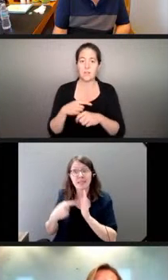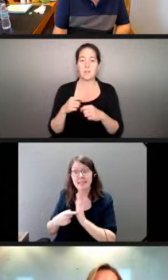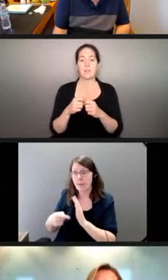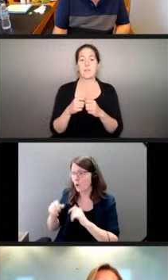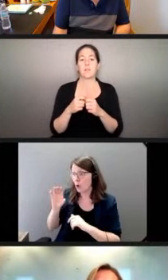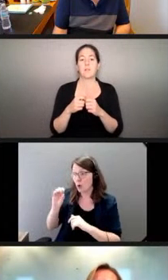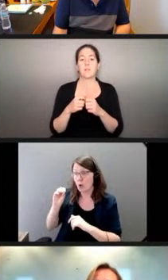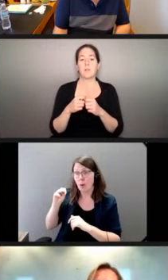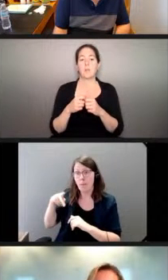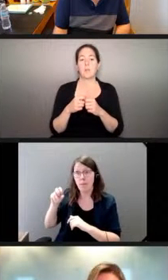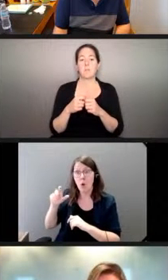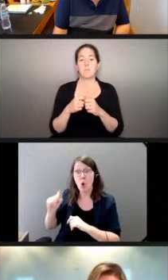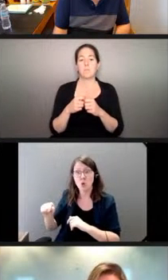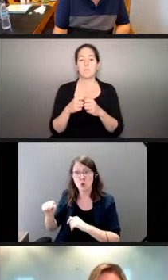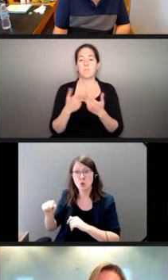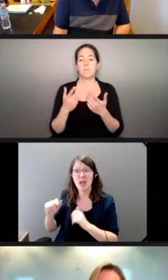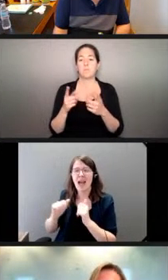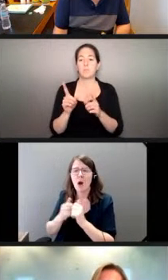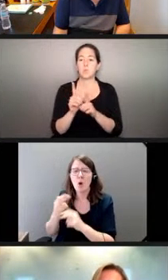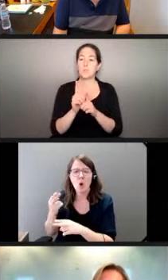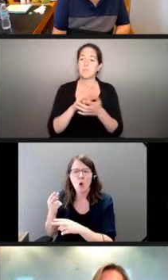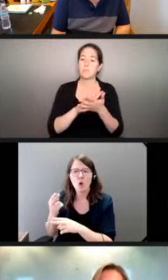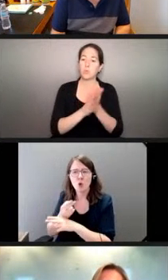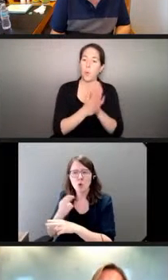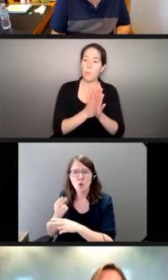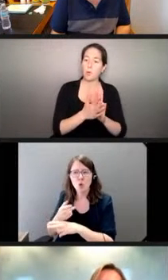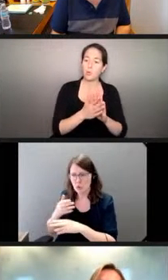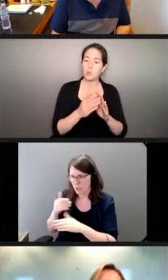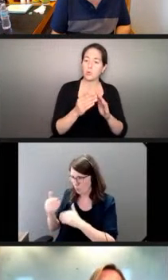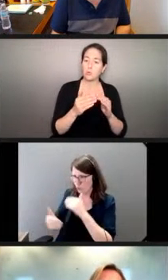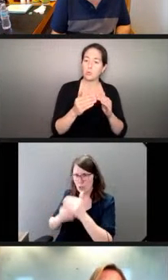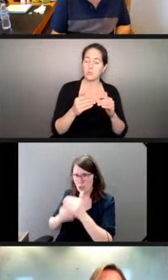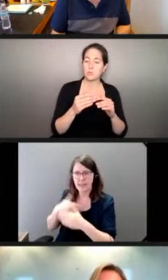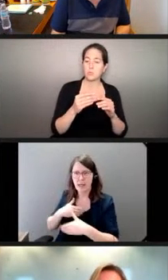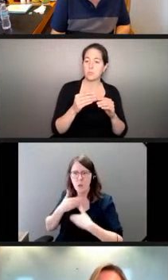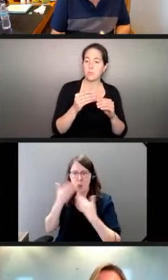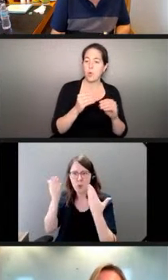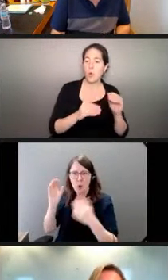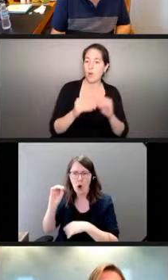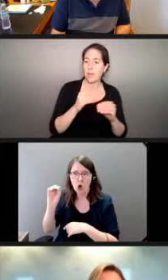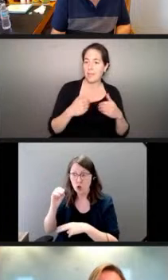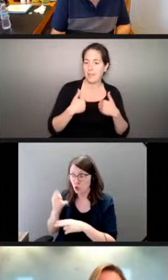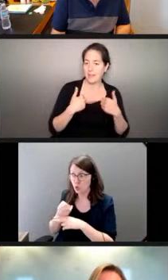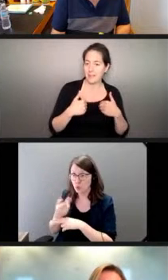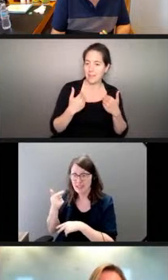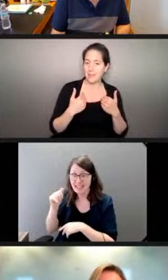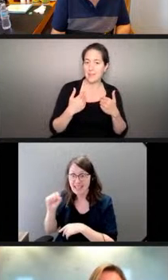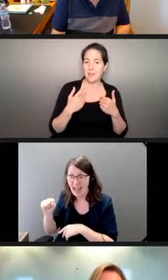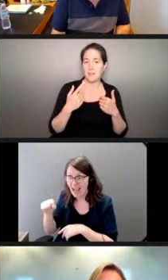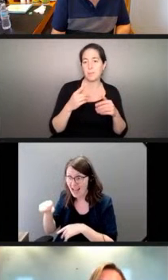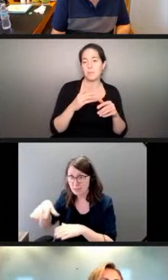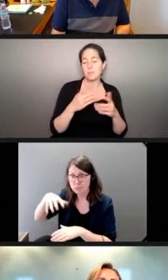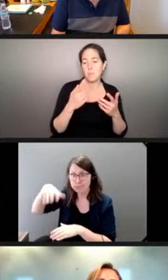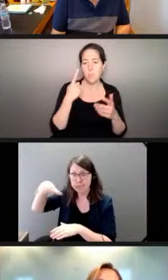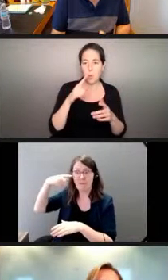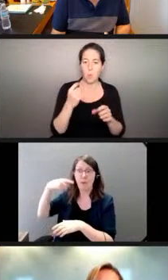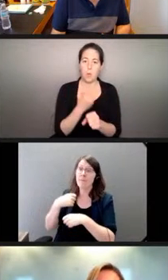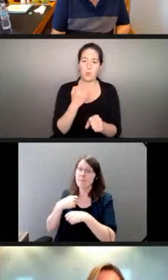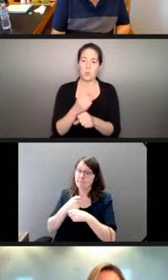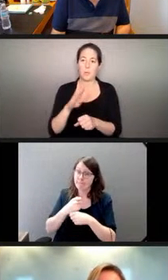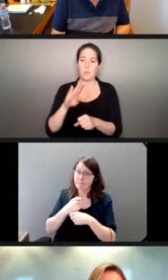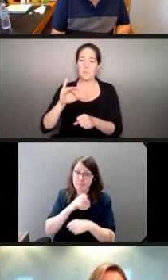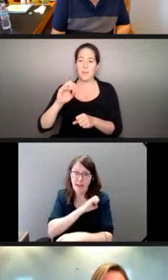generate biogas. And of course, also included in this, look at opportunities for mass burn incineration as well, and mixed